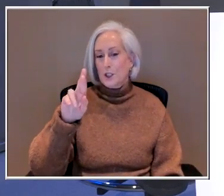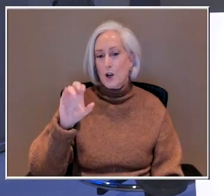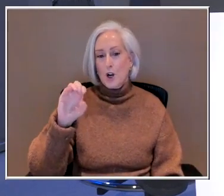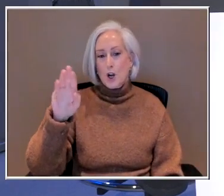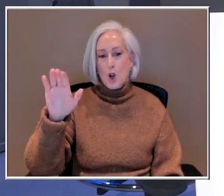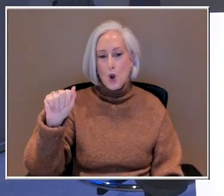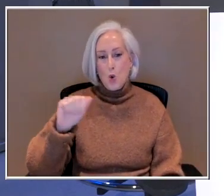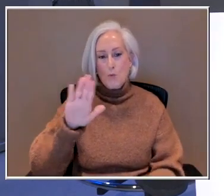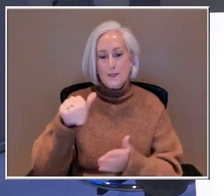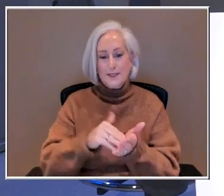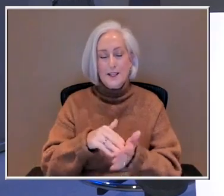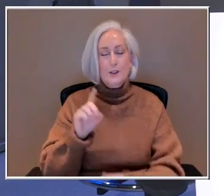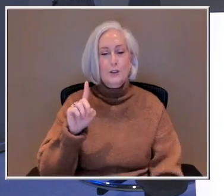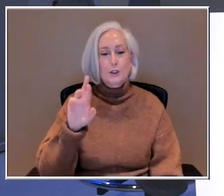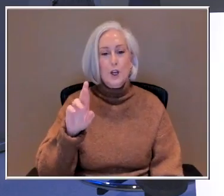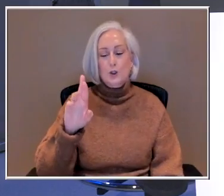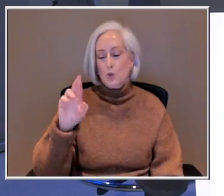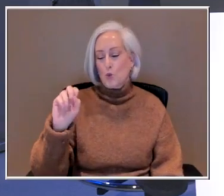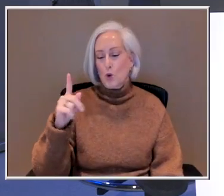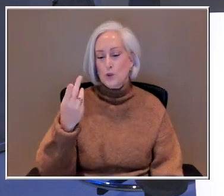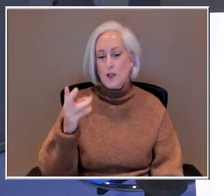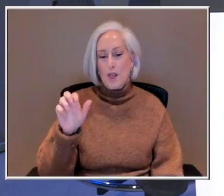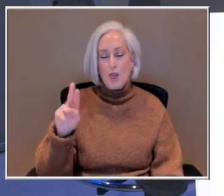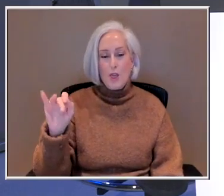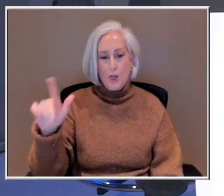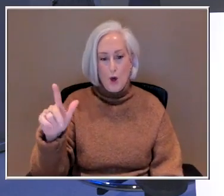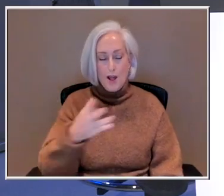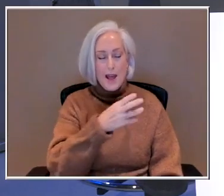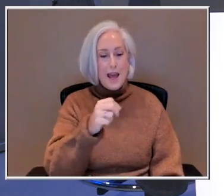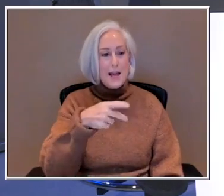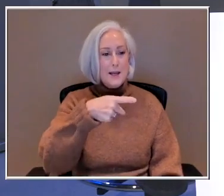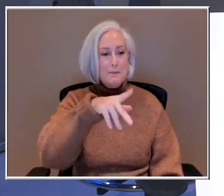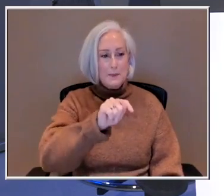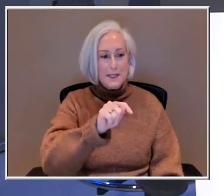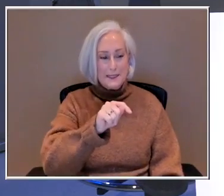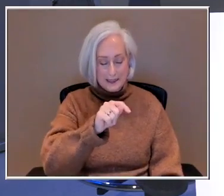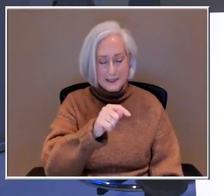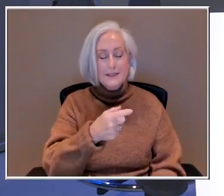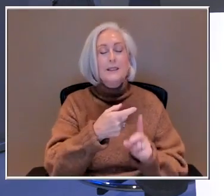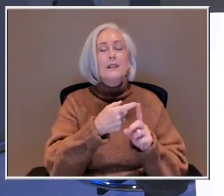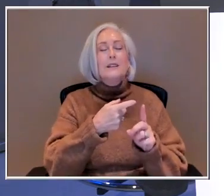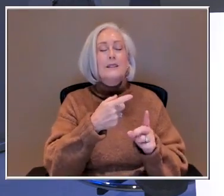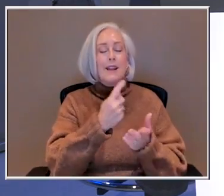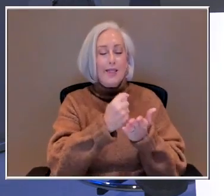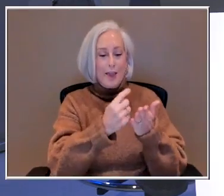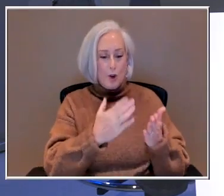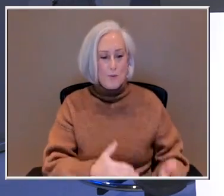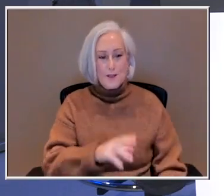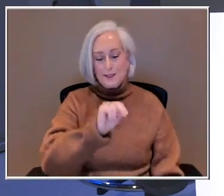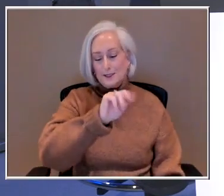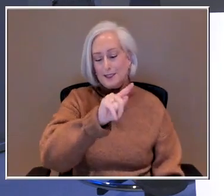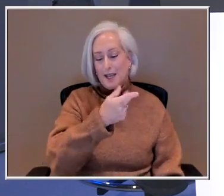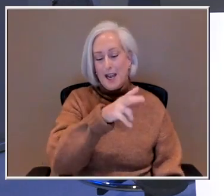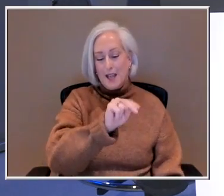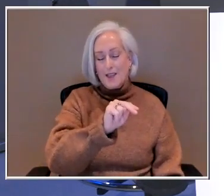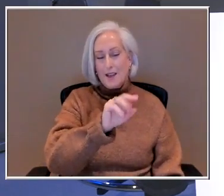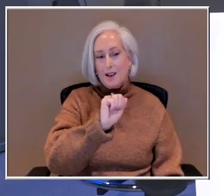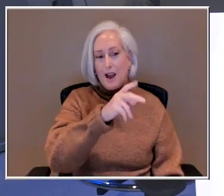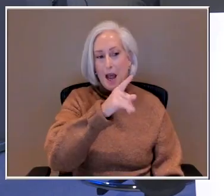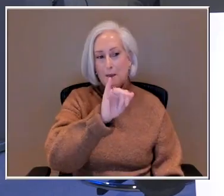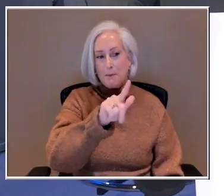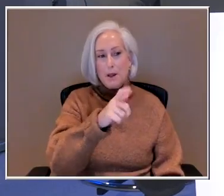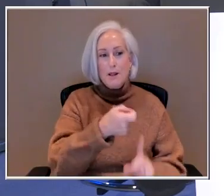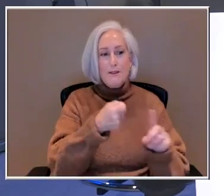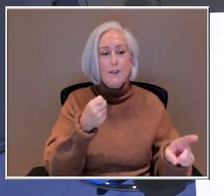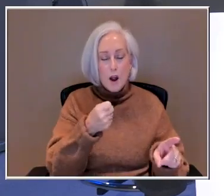And we also have John's physical therapist from Children's Mercy Hospital, Nathan Apple. Gentlemen, so glad to have you with us. Thank you. It's good to